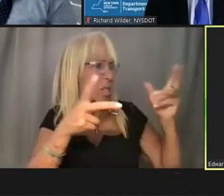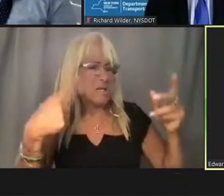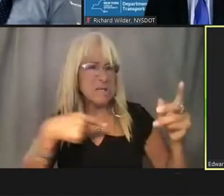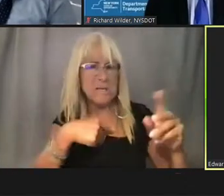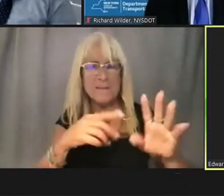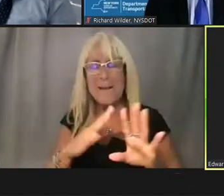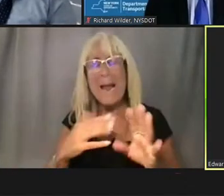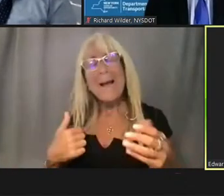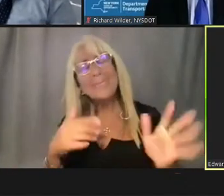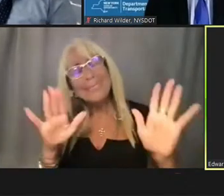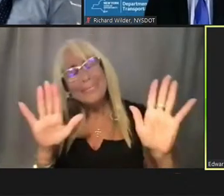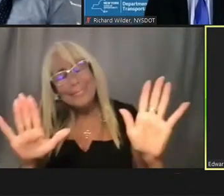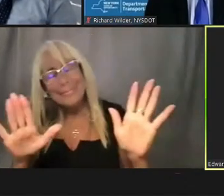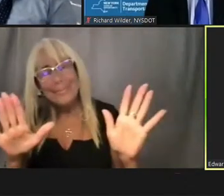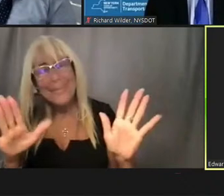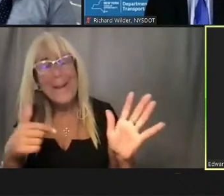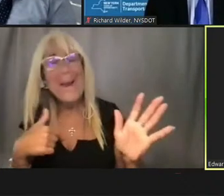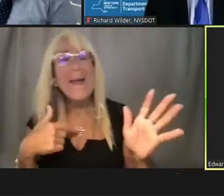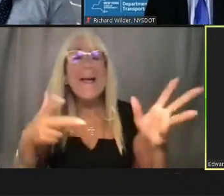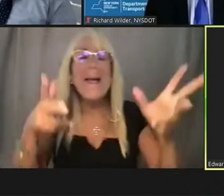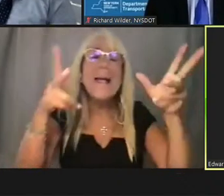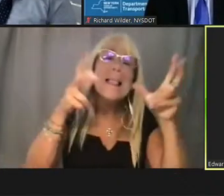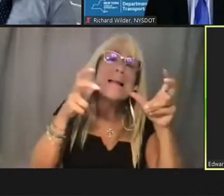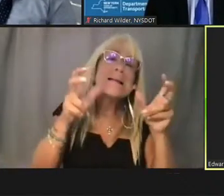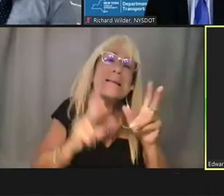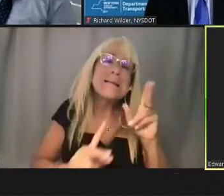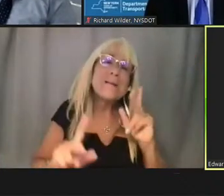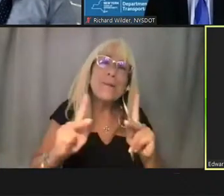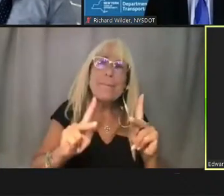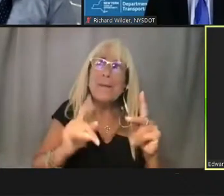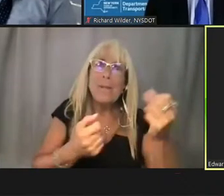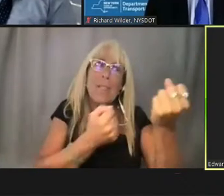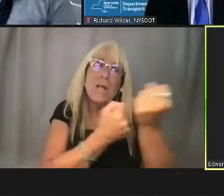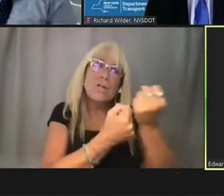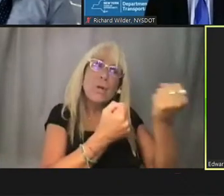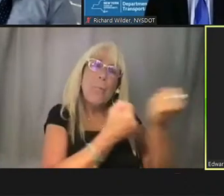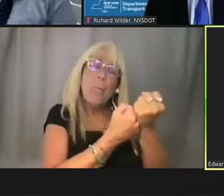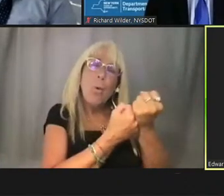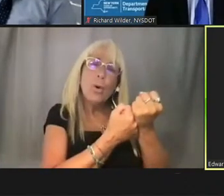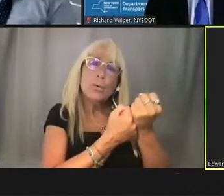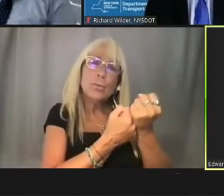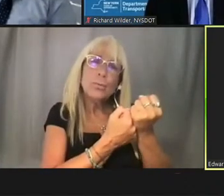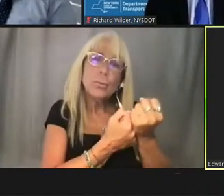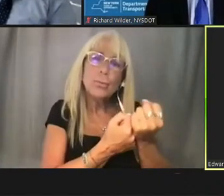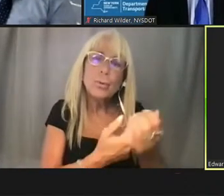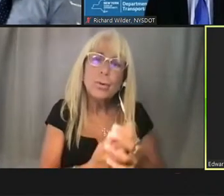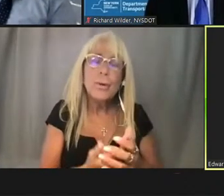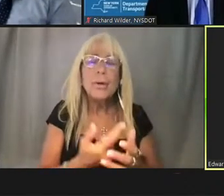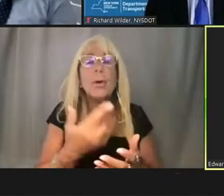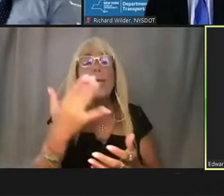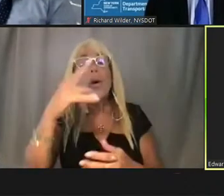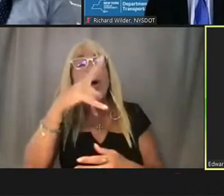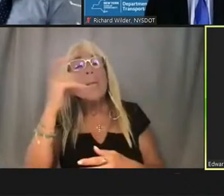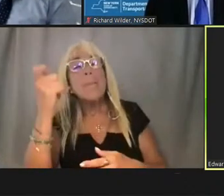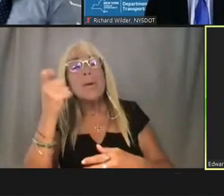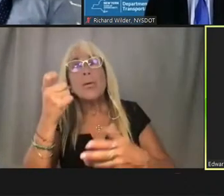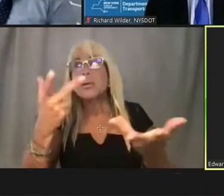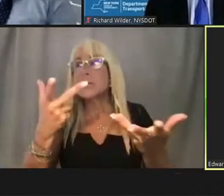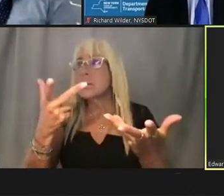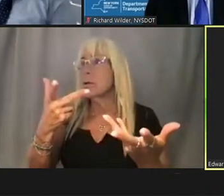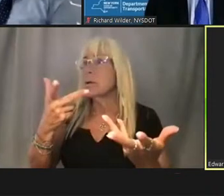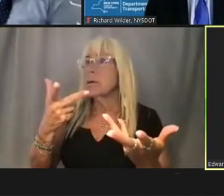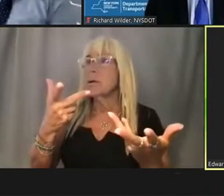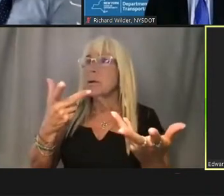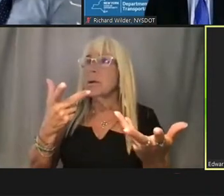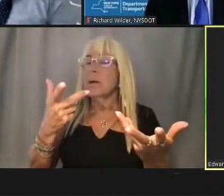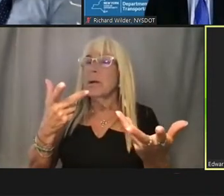I'm here to say listen to the people who are for it because nobody can give you a better reason of why this